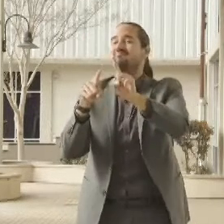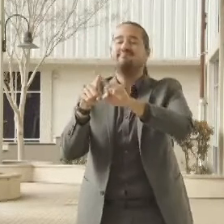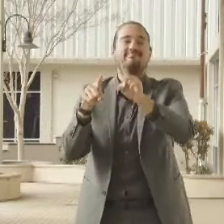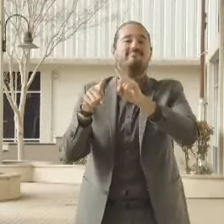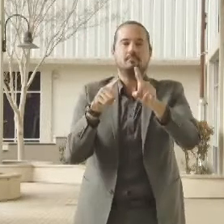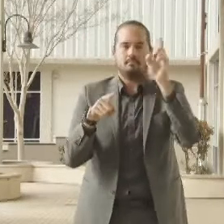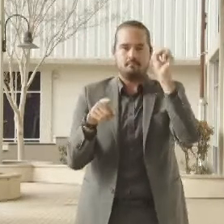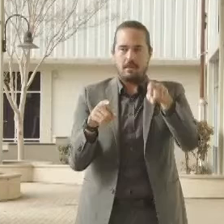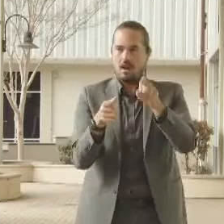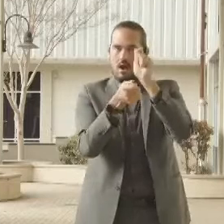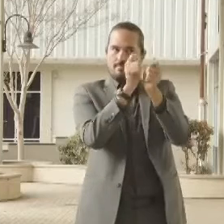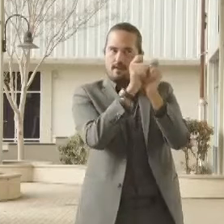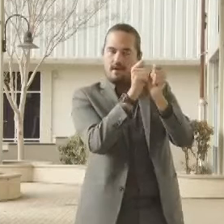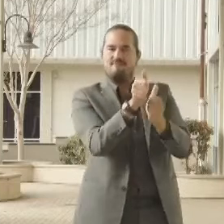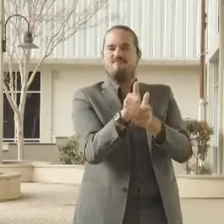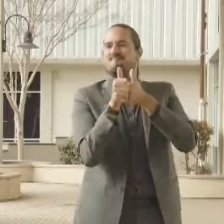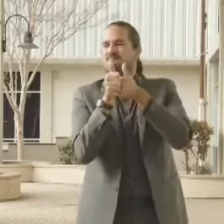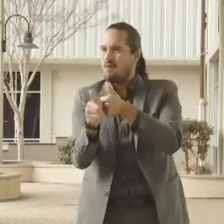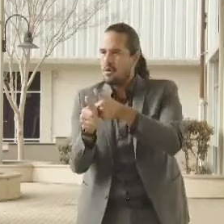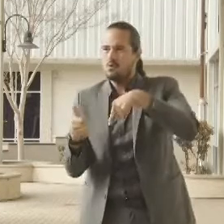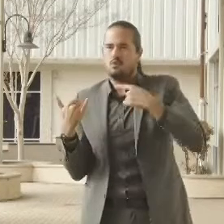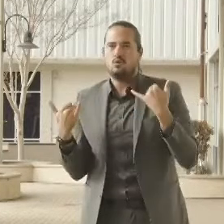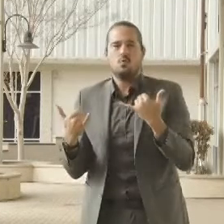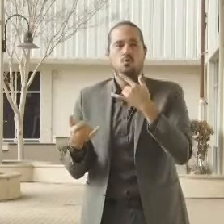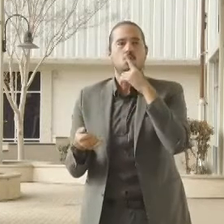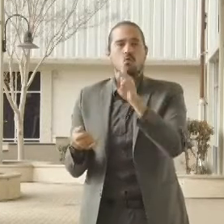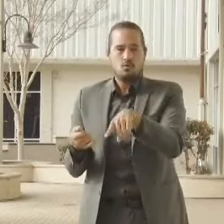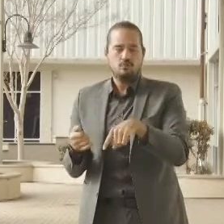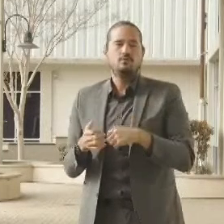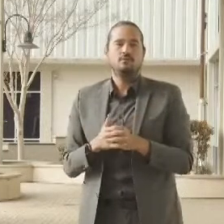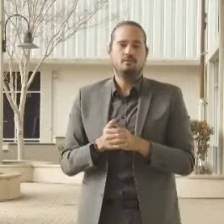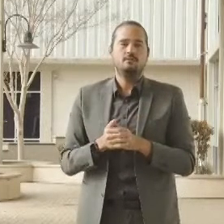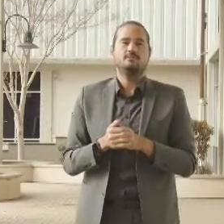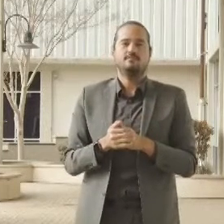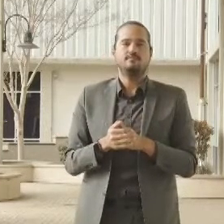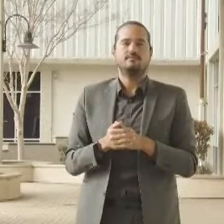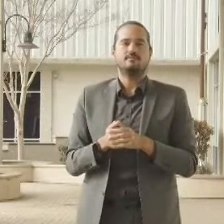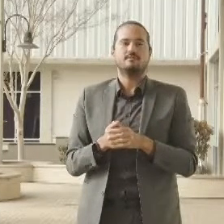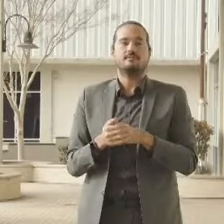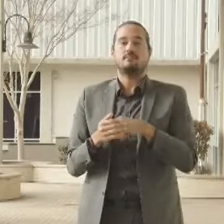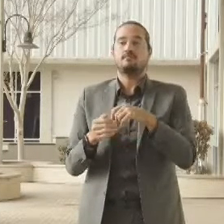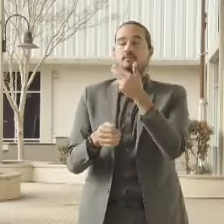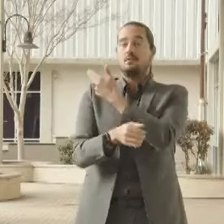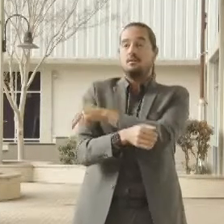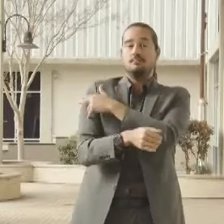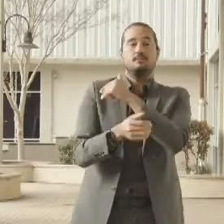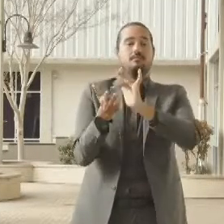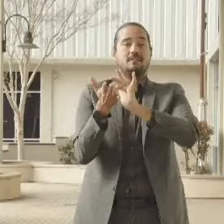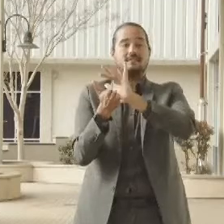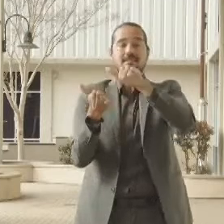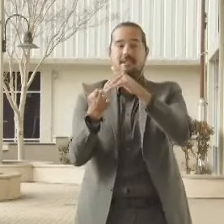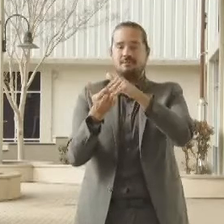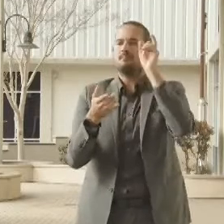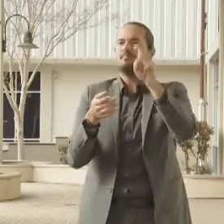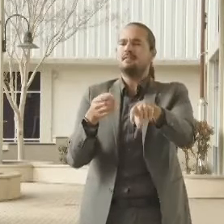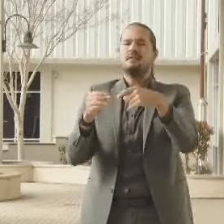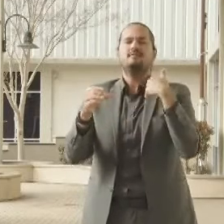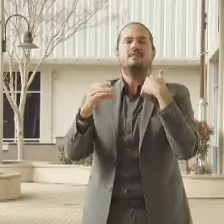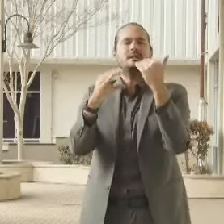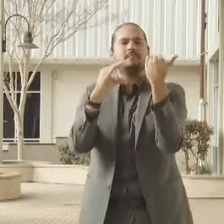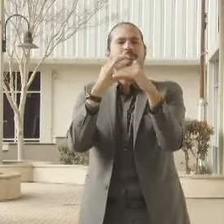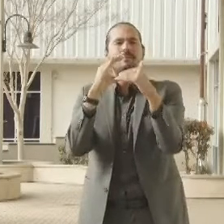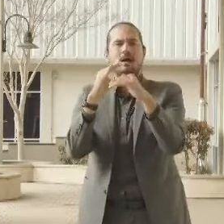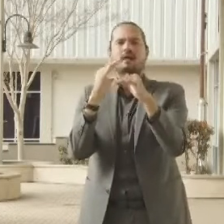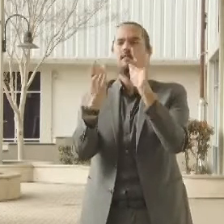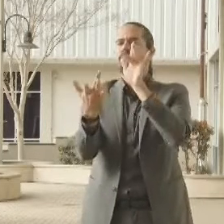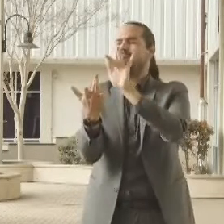addition, providers will have to provide affirmative information via email and other communication channels to their patients of